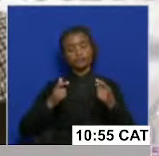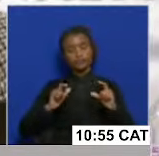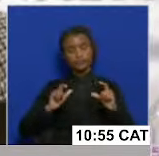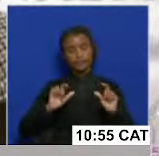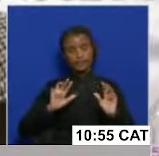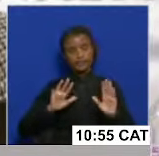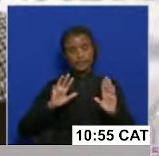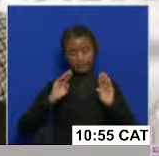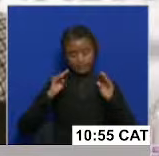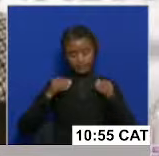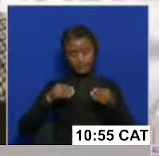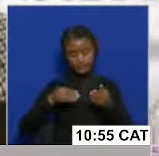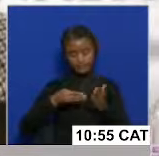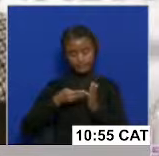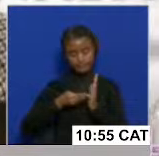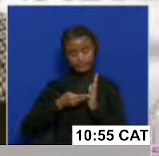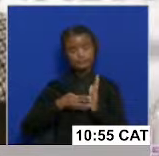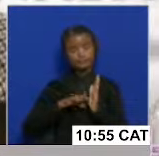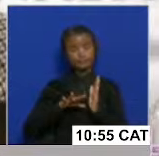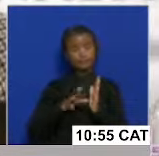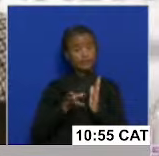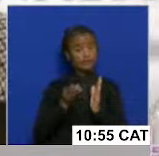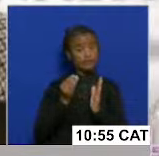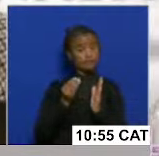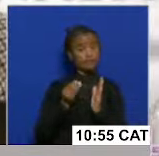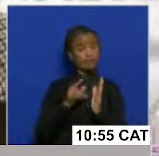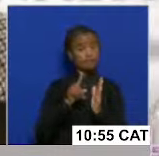Are you there? Okay.